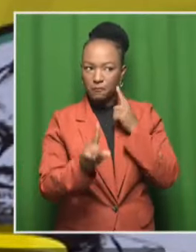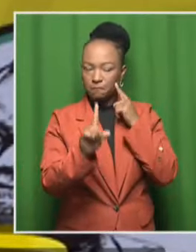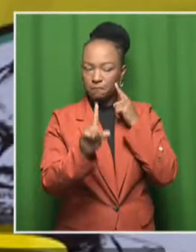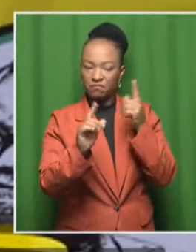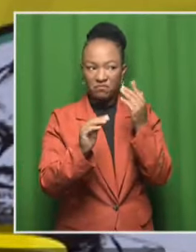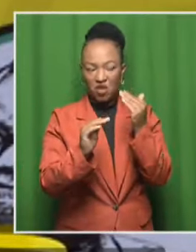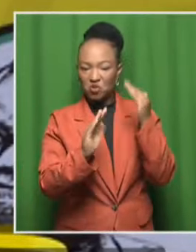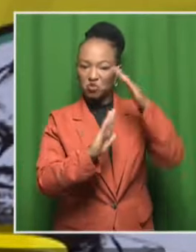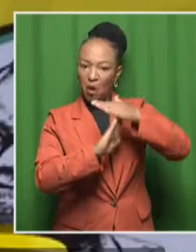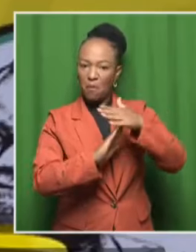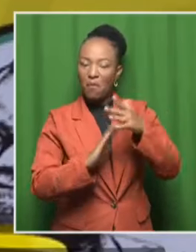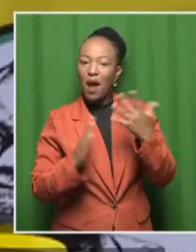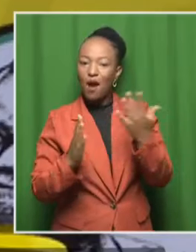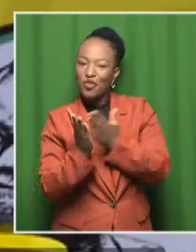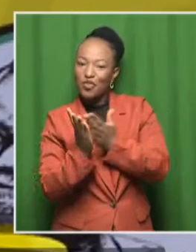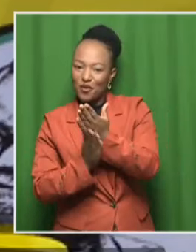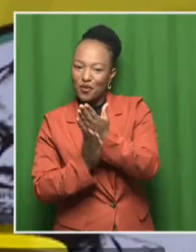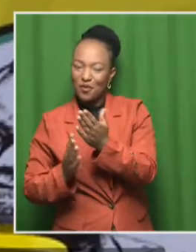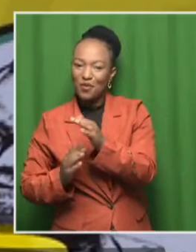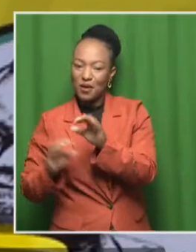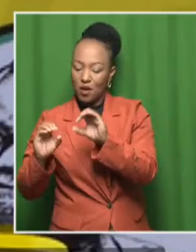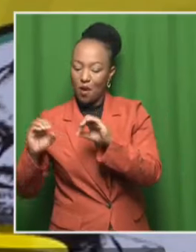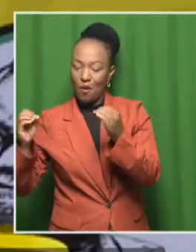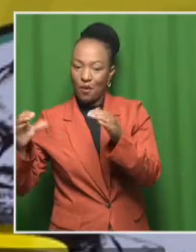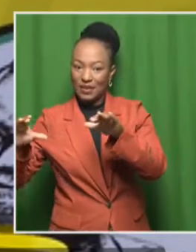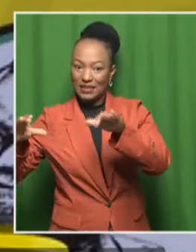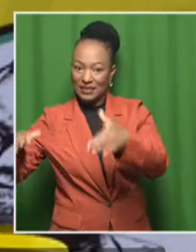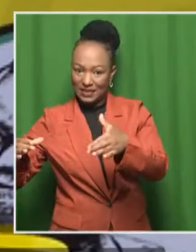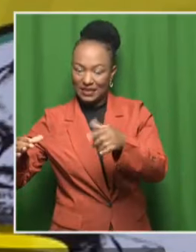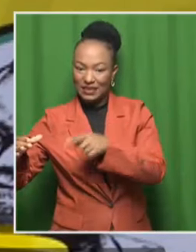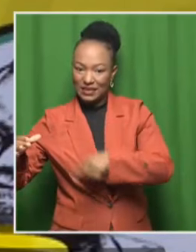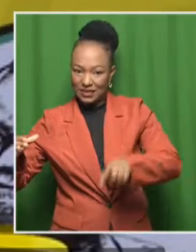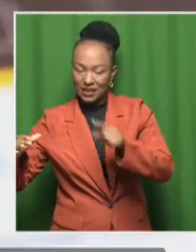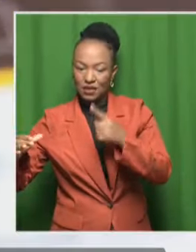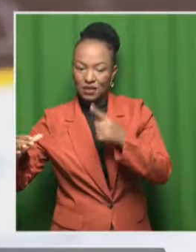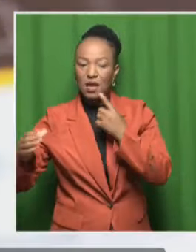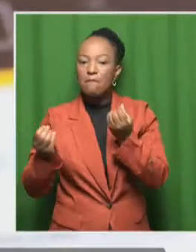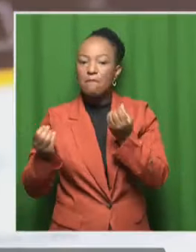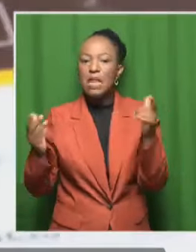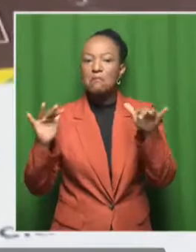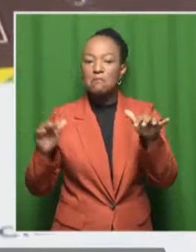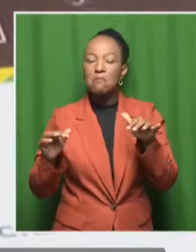It has in recent times been characterized by ill discipline,